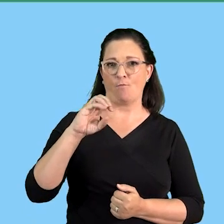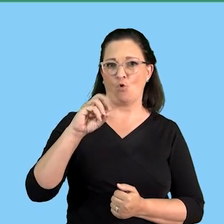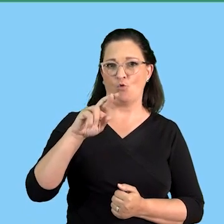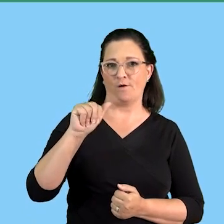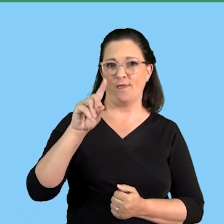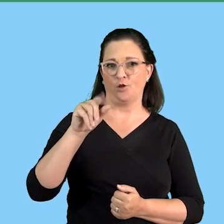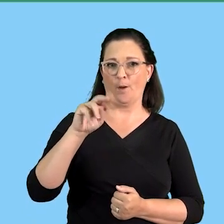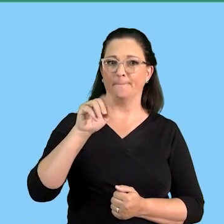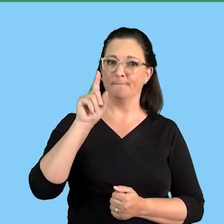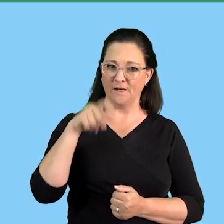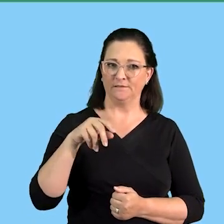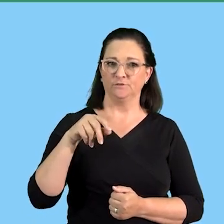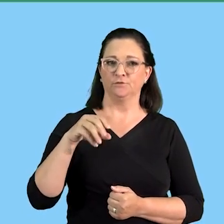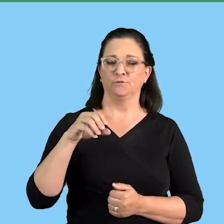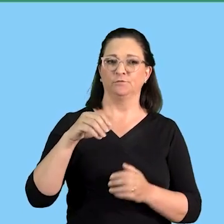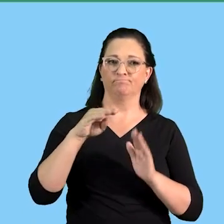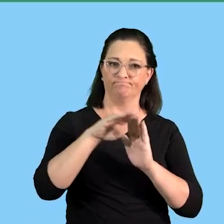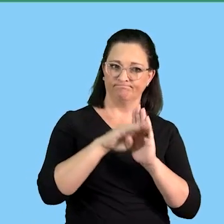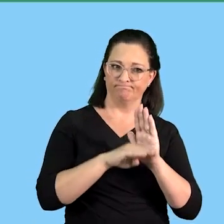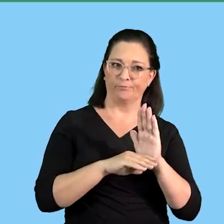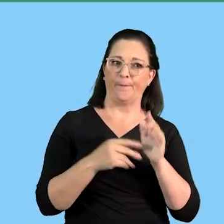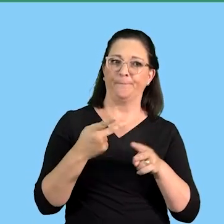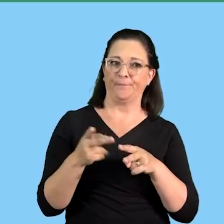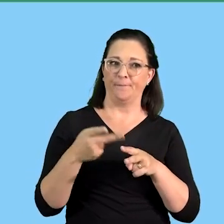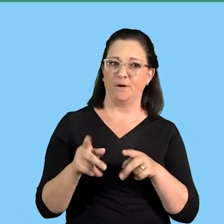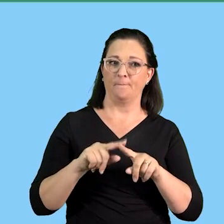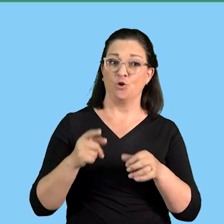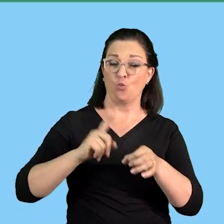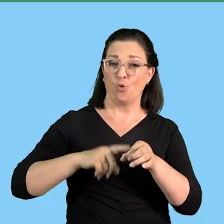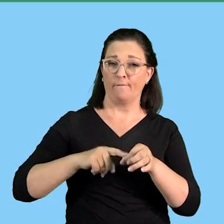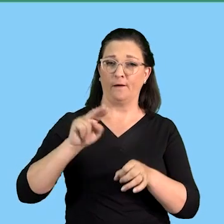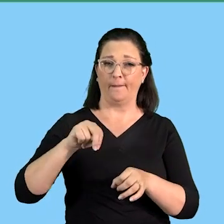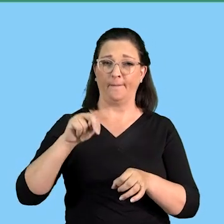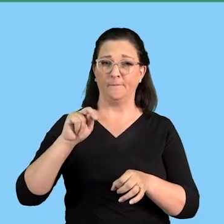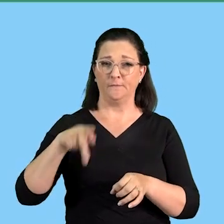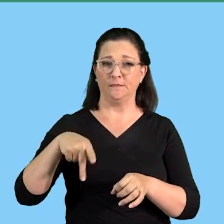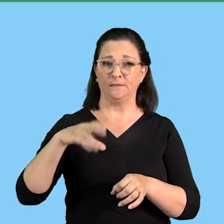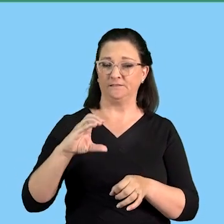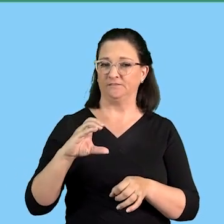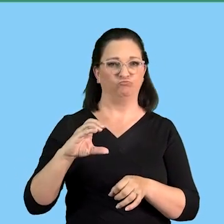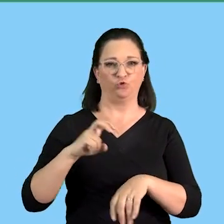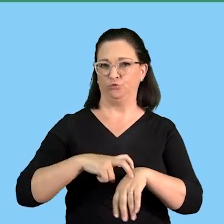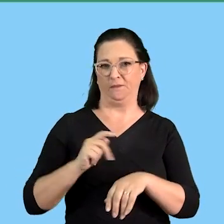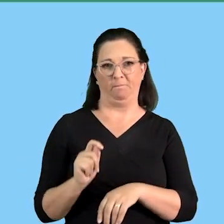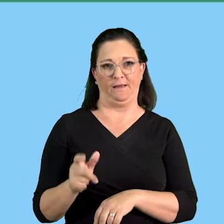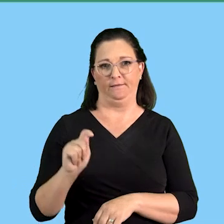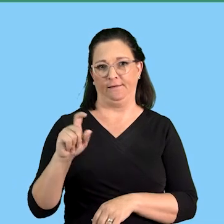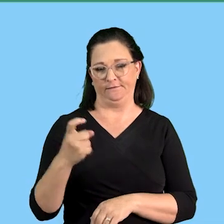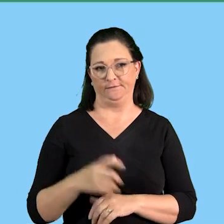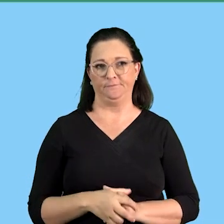of incorporation, and qualifying NPCs are granted tax-exempted